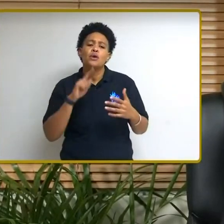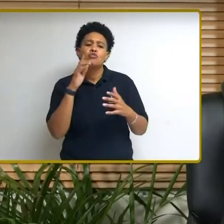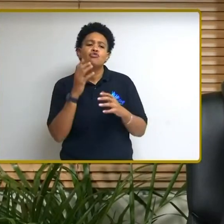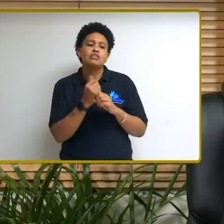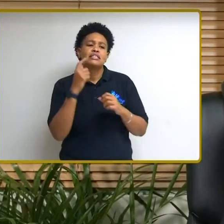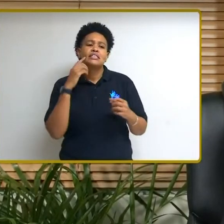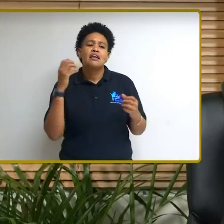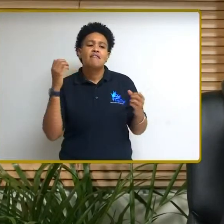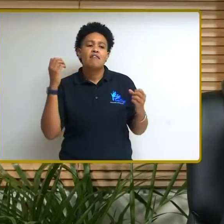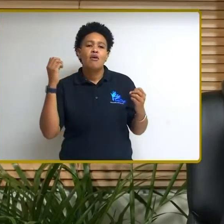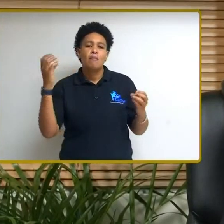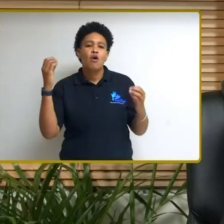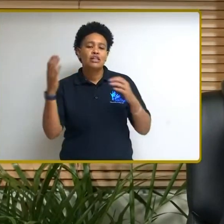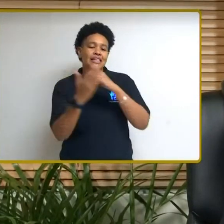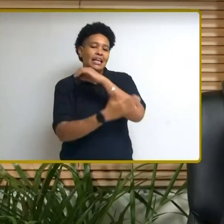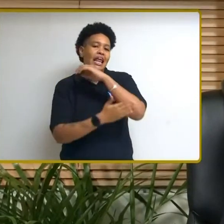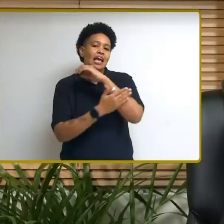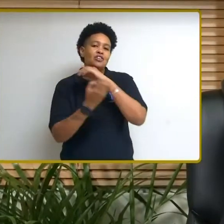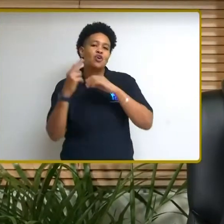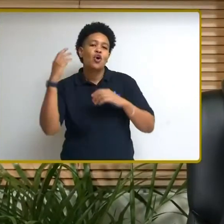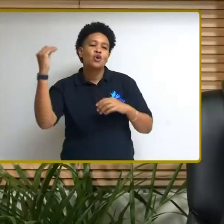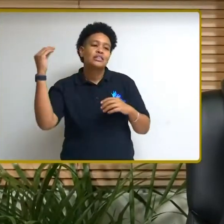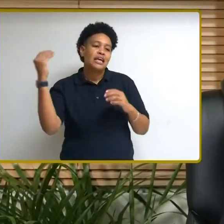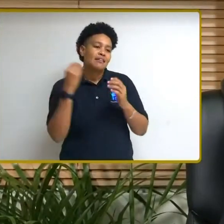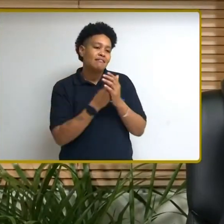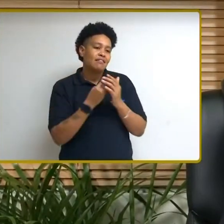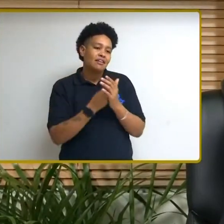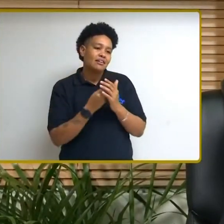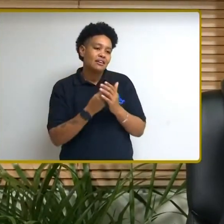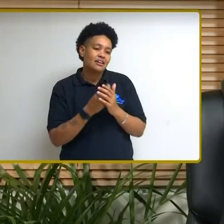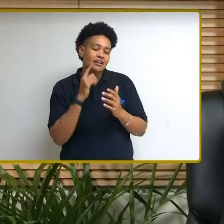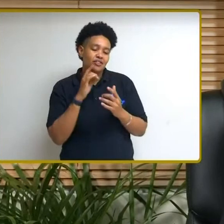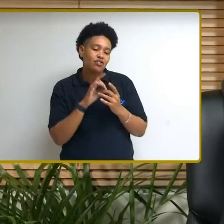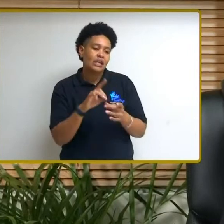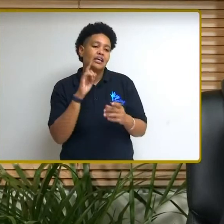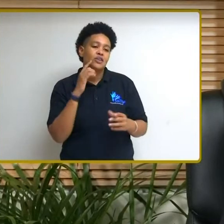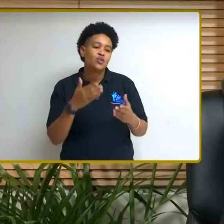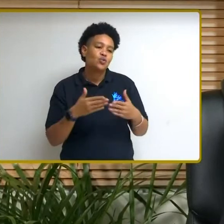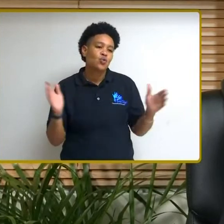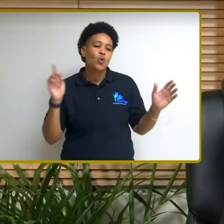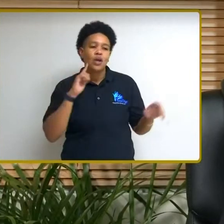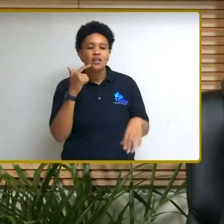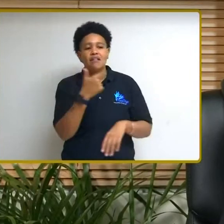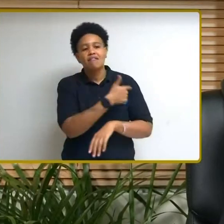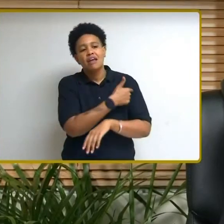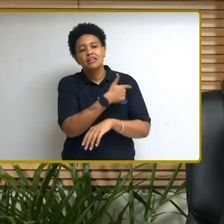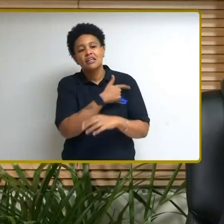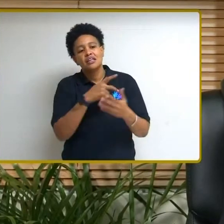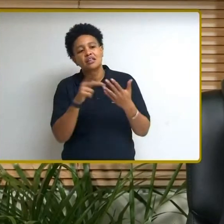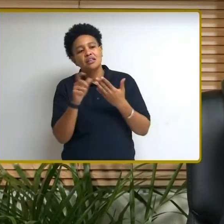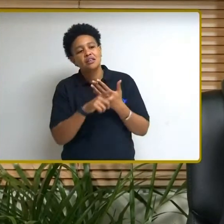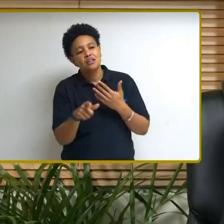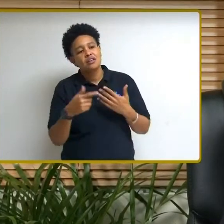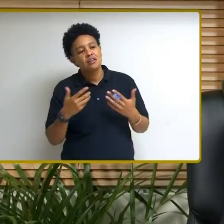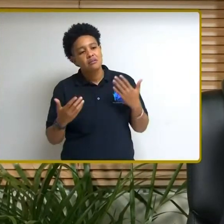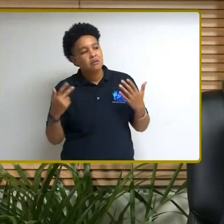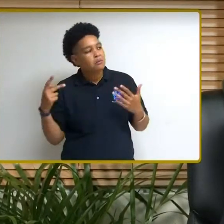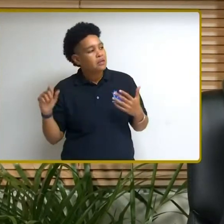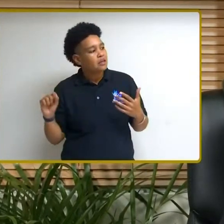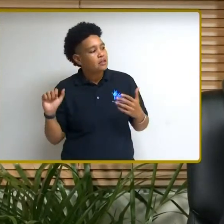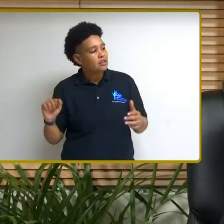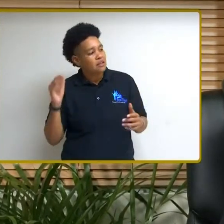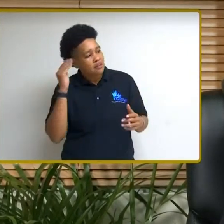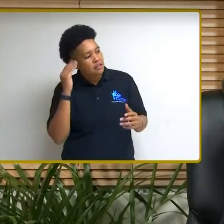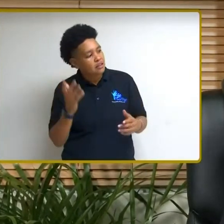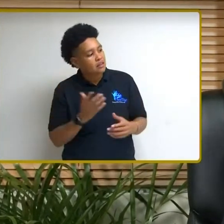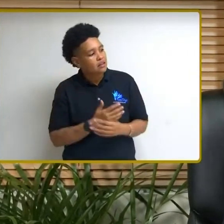of multilateral or other outside funding concerning the rollout of the vaccination program. I don't know if perhaps PS you could take